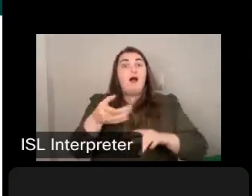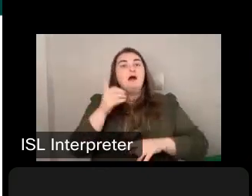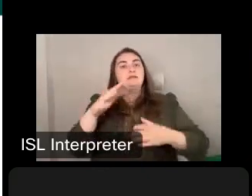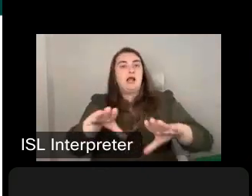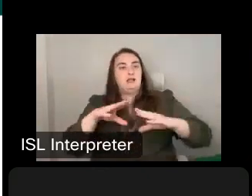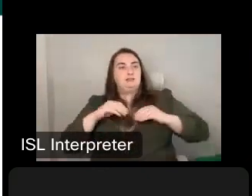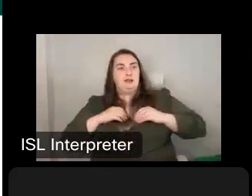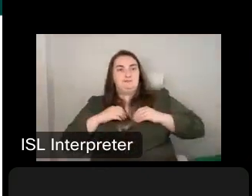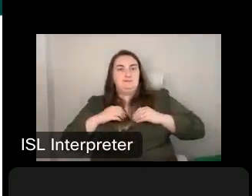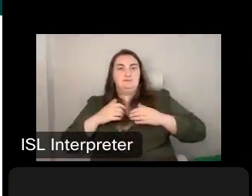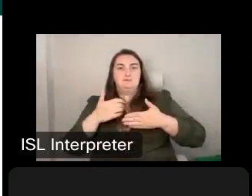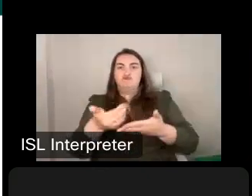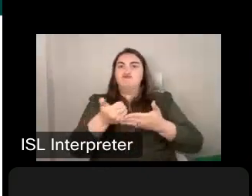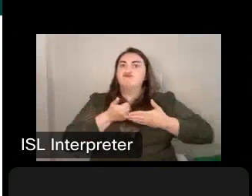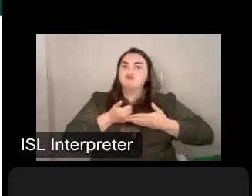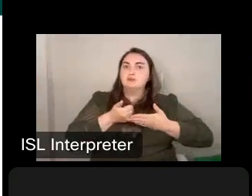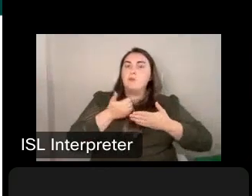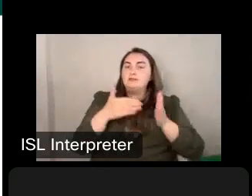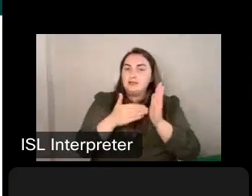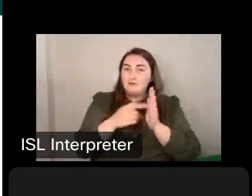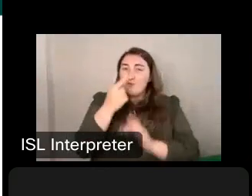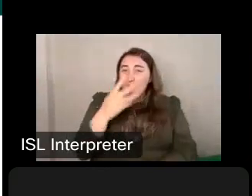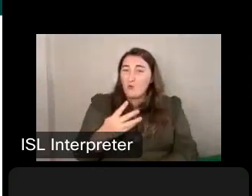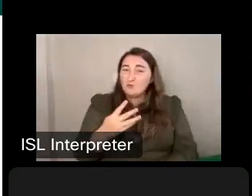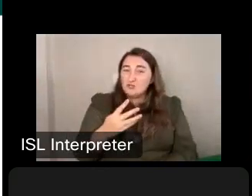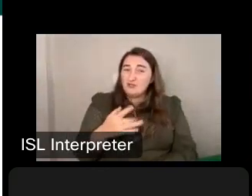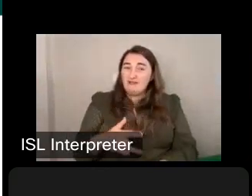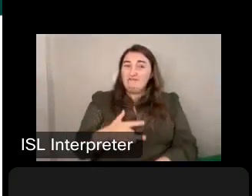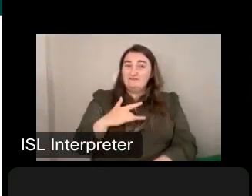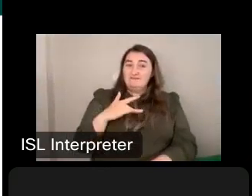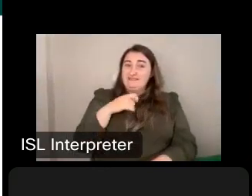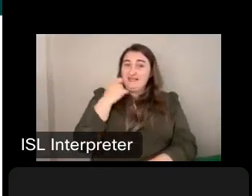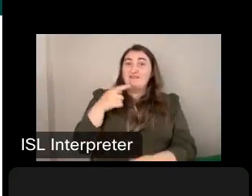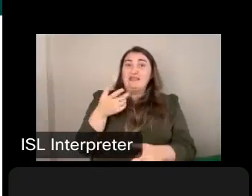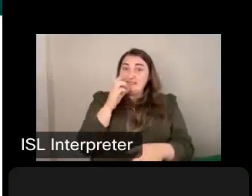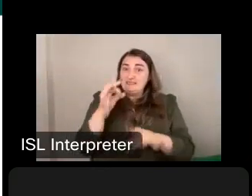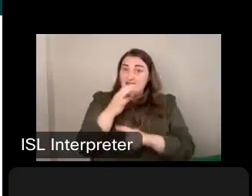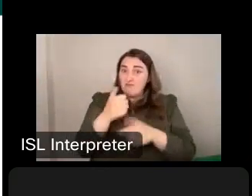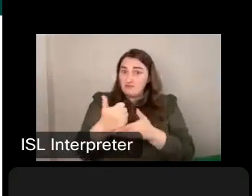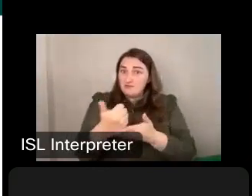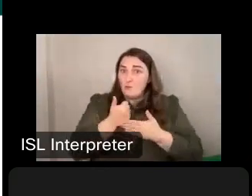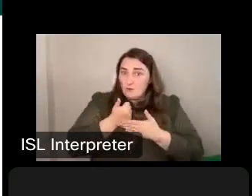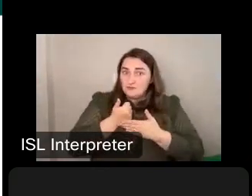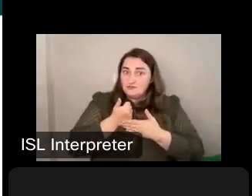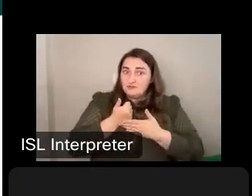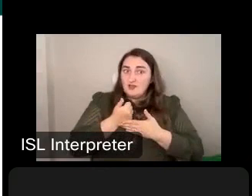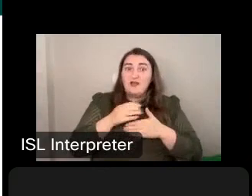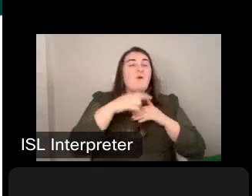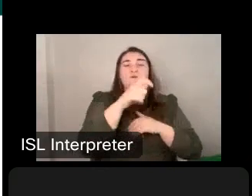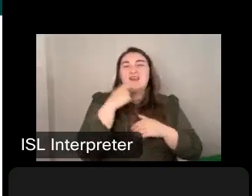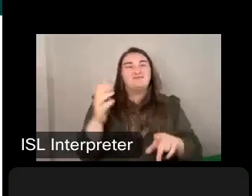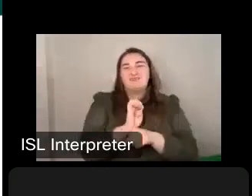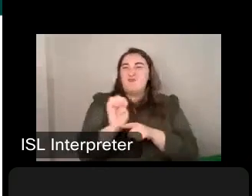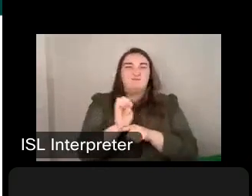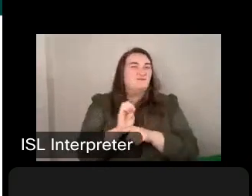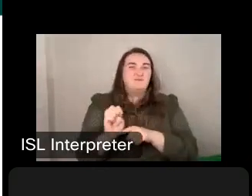hospital management, which is only a quarter of that of those staff. The majority reported that it was